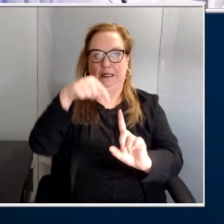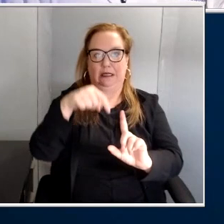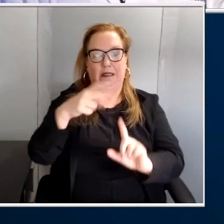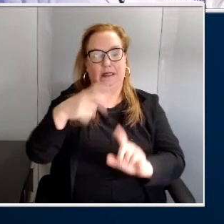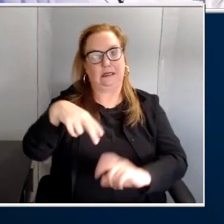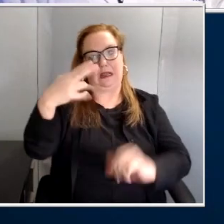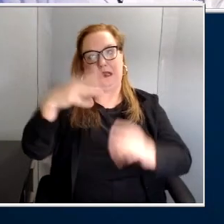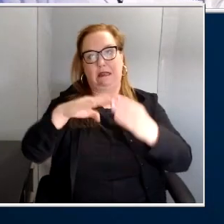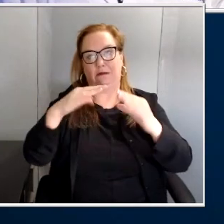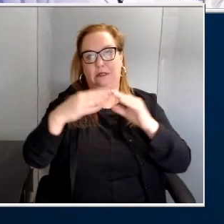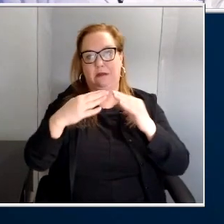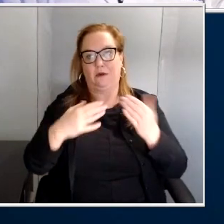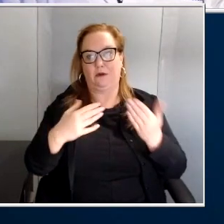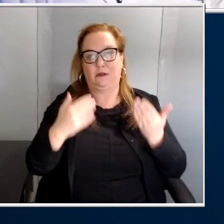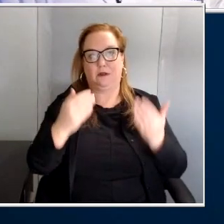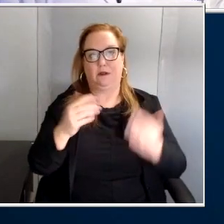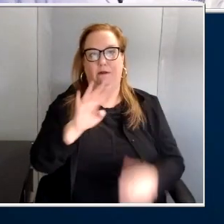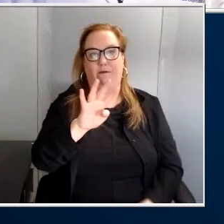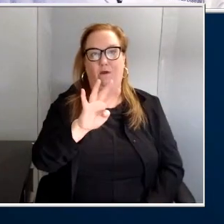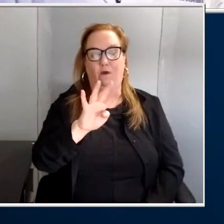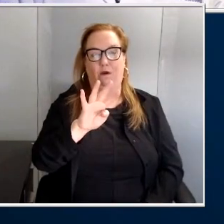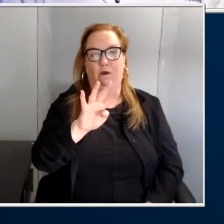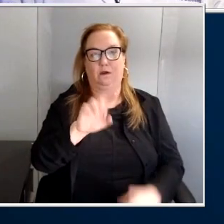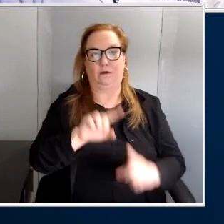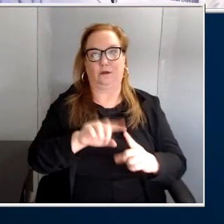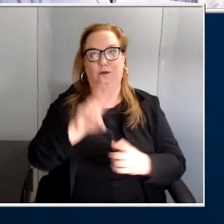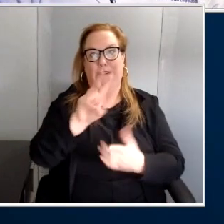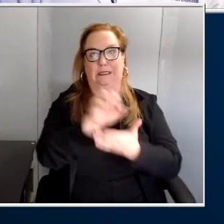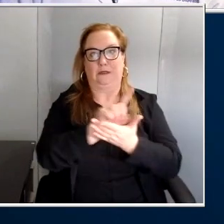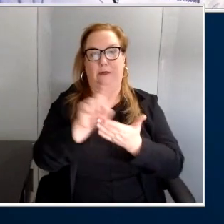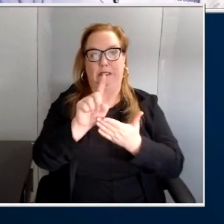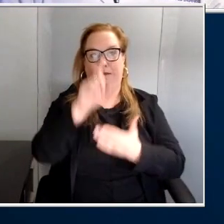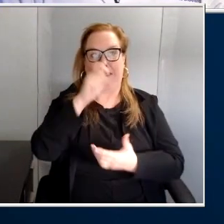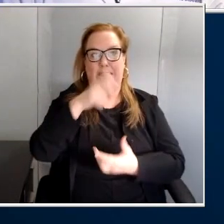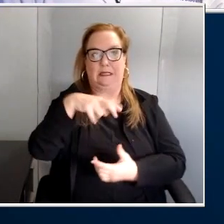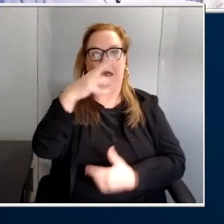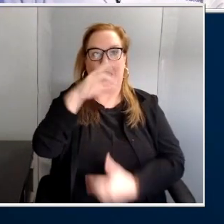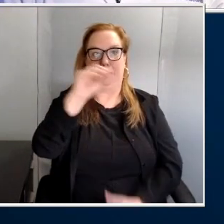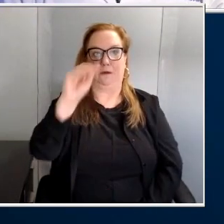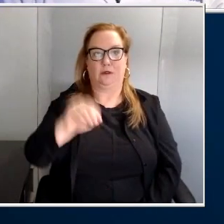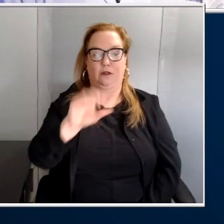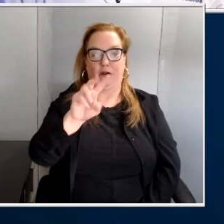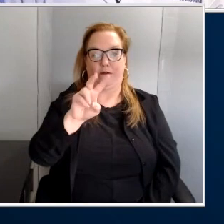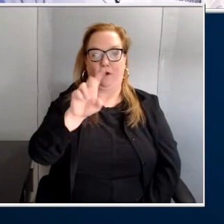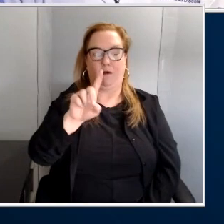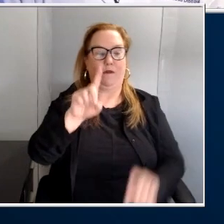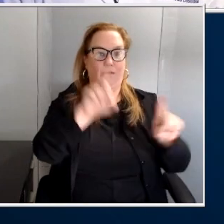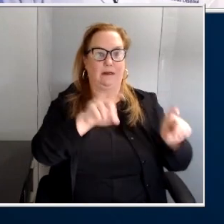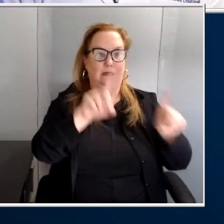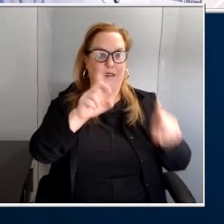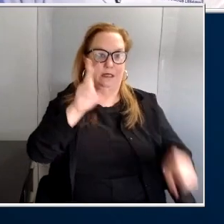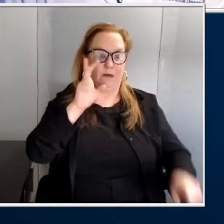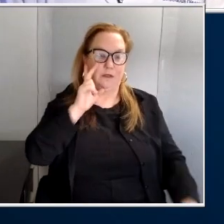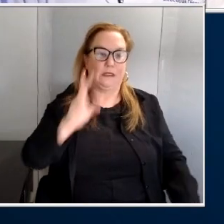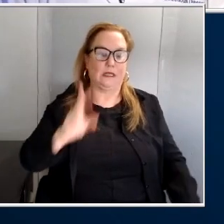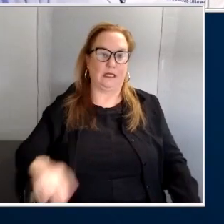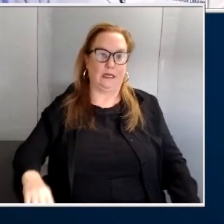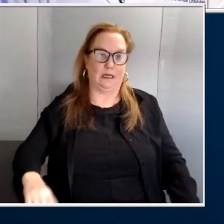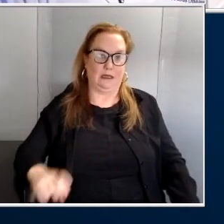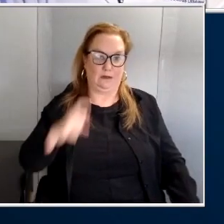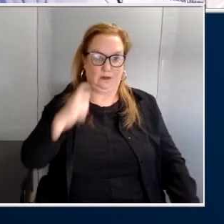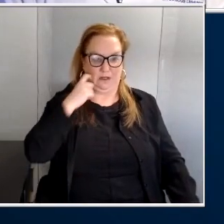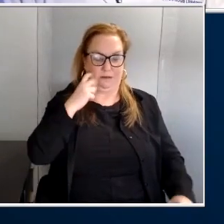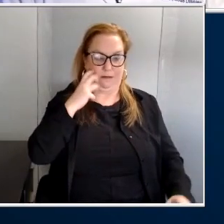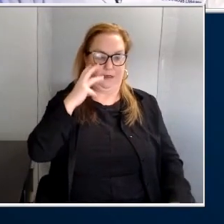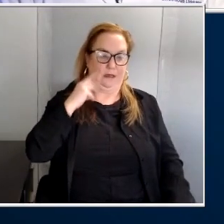going to be in 4 to 6 weeks because of the high percentage of COVID that we're seeing on our testing and the fact we just went through the holidays. We